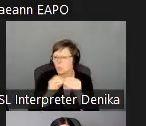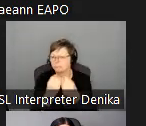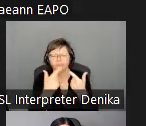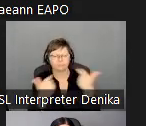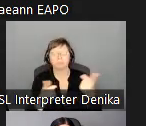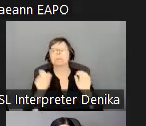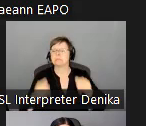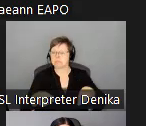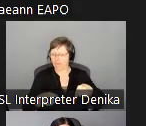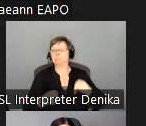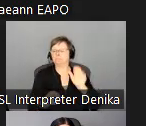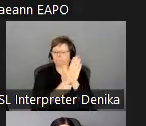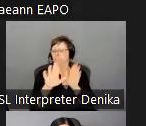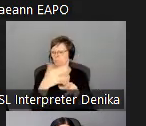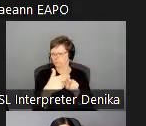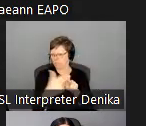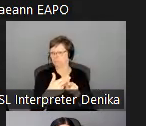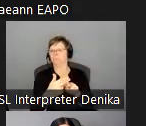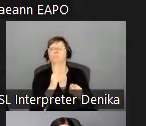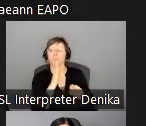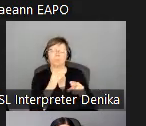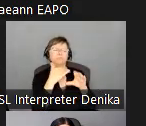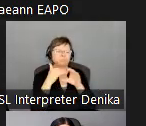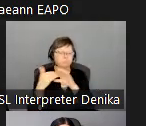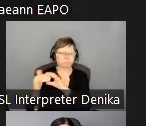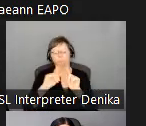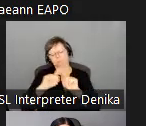of charge. You'll get bulletins, trends, and media releases that we have.